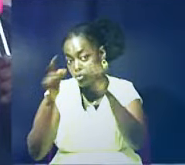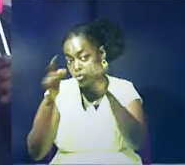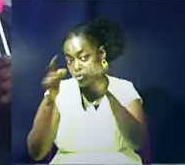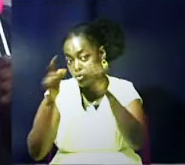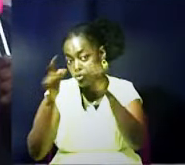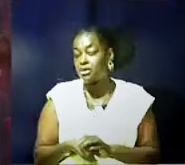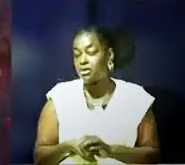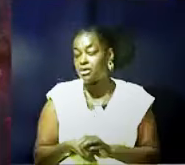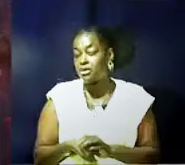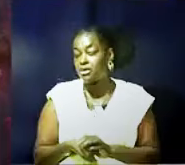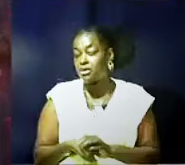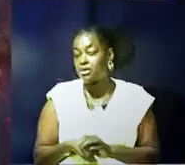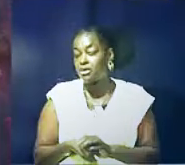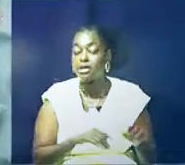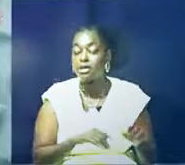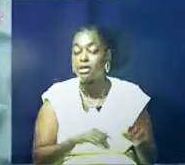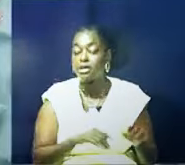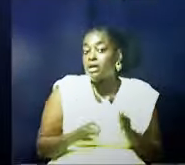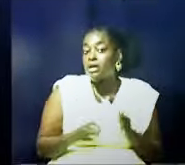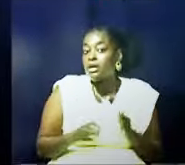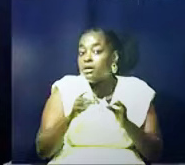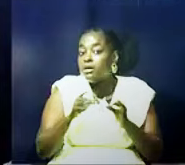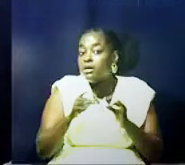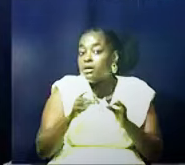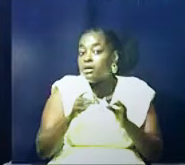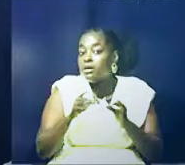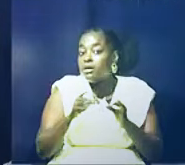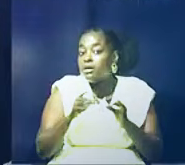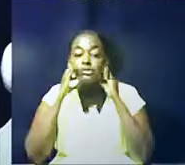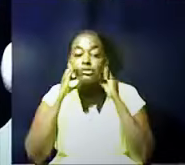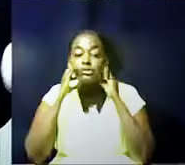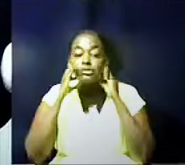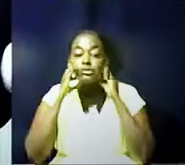If we really want to experience the presence of God,